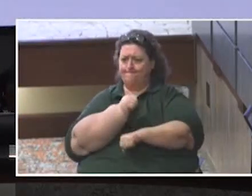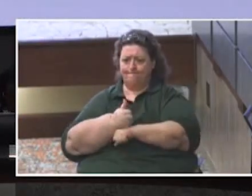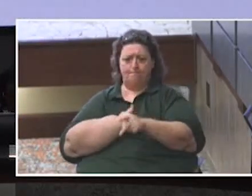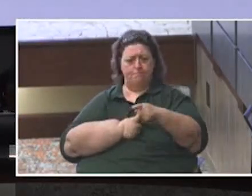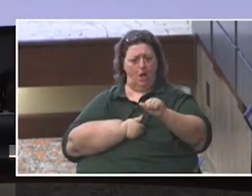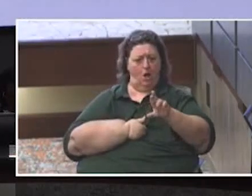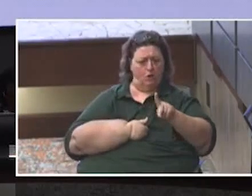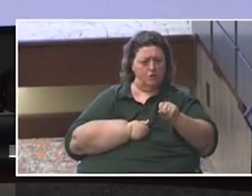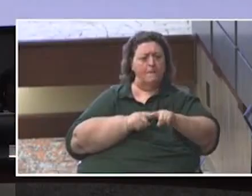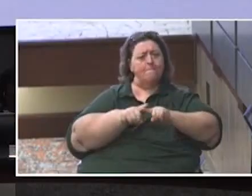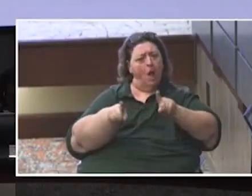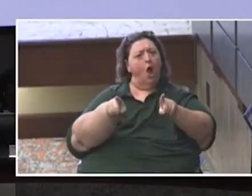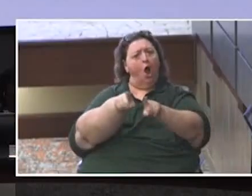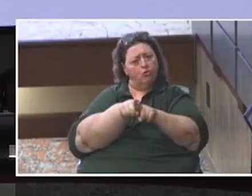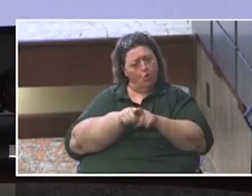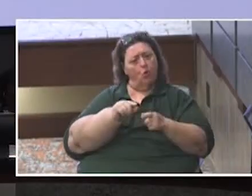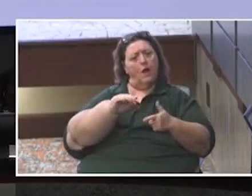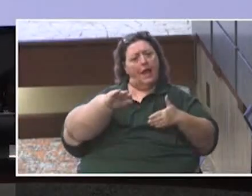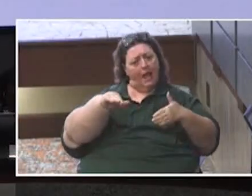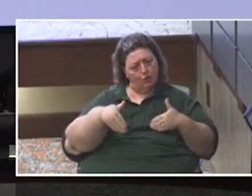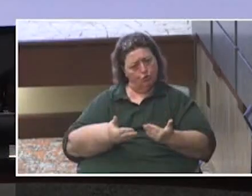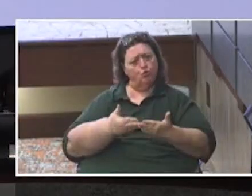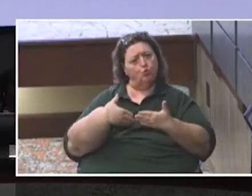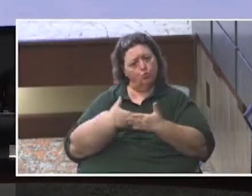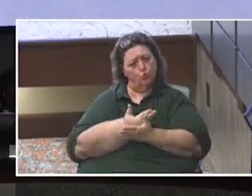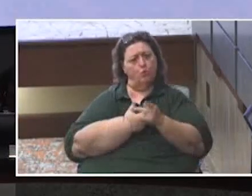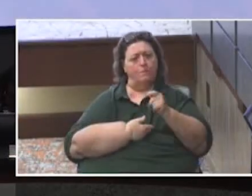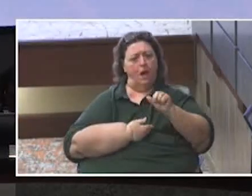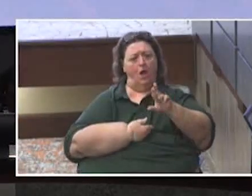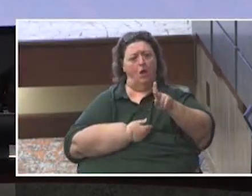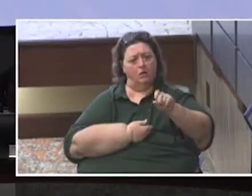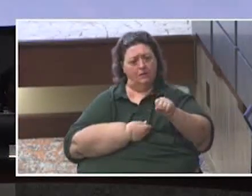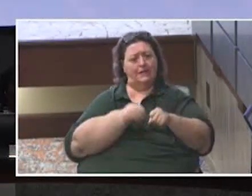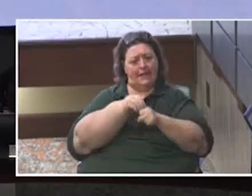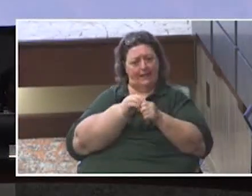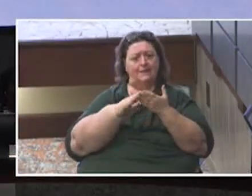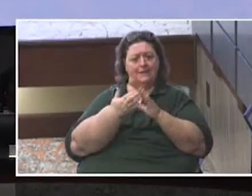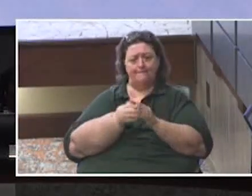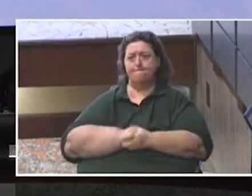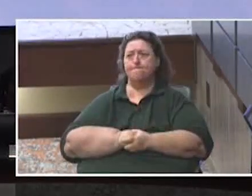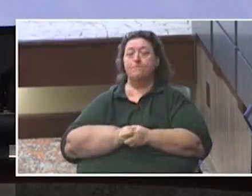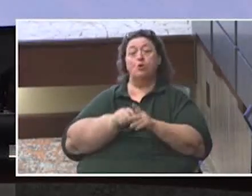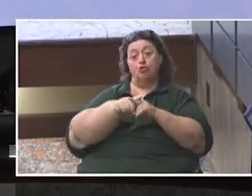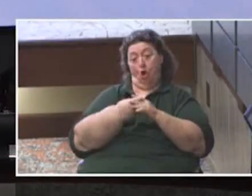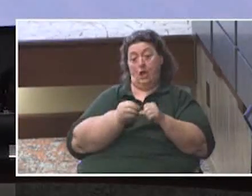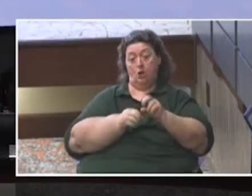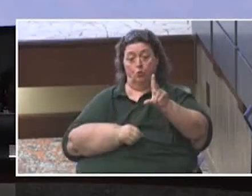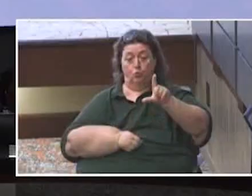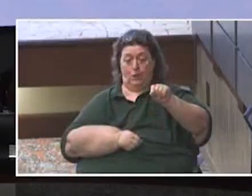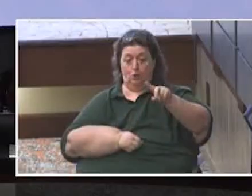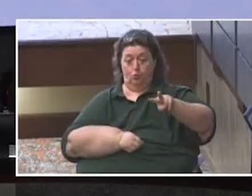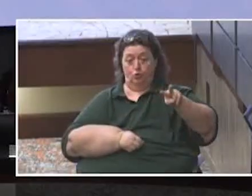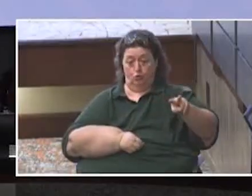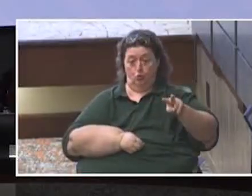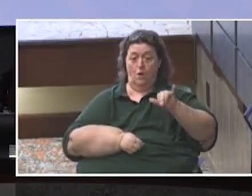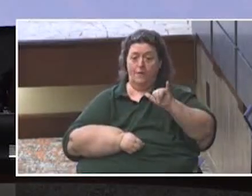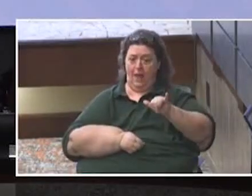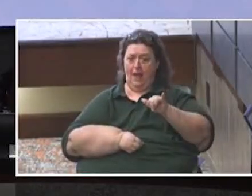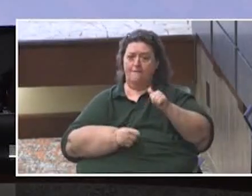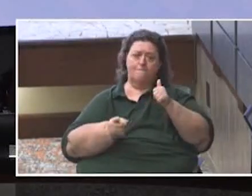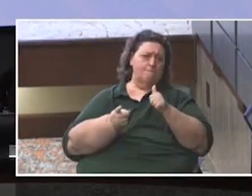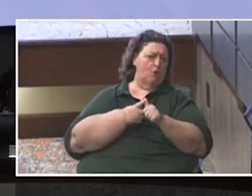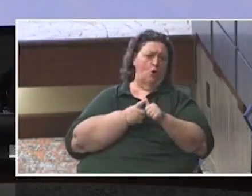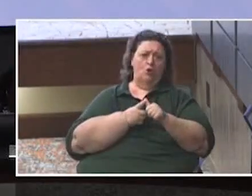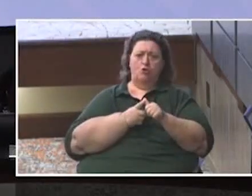also introduce new park property into the inventory. We started in 2022 as the master development